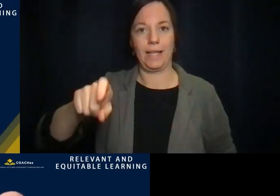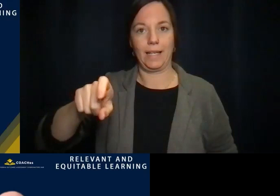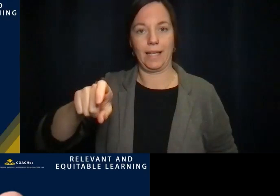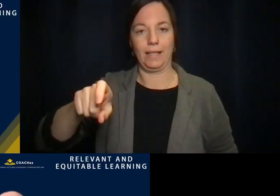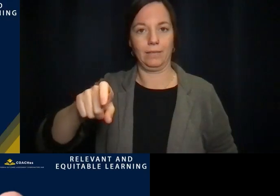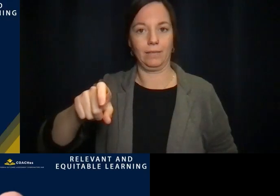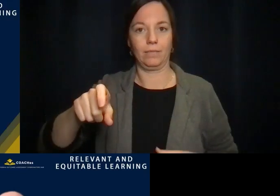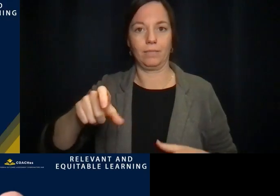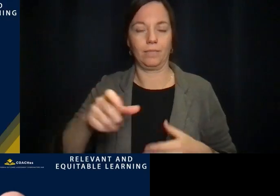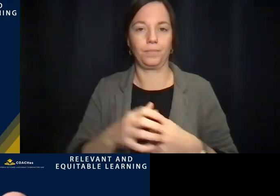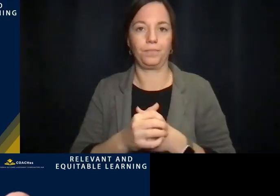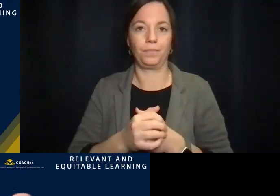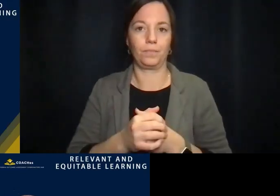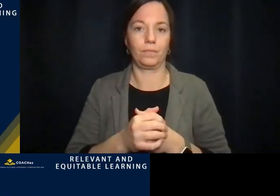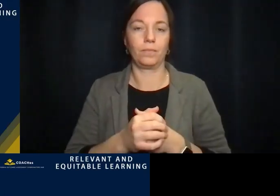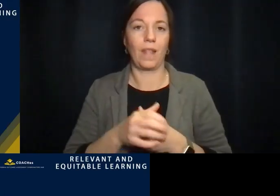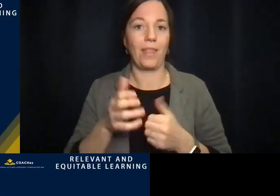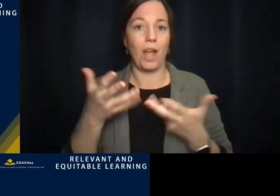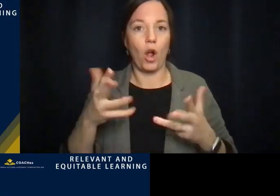consumers of this vast